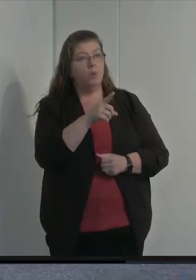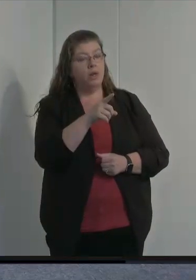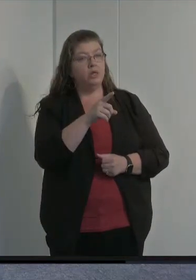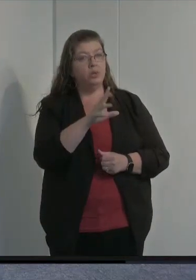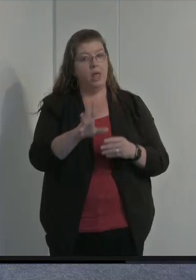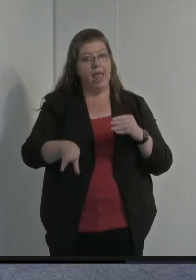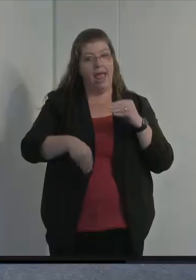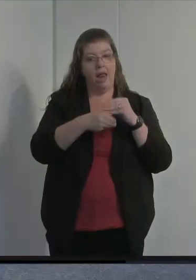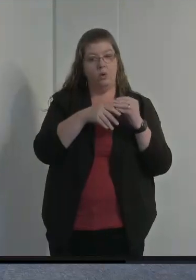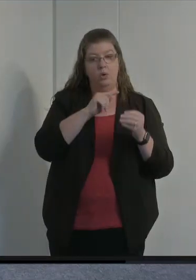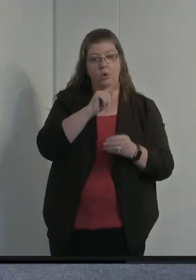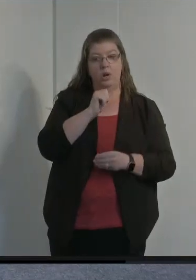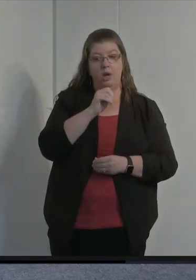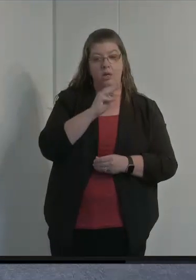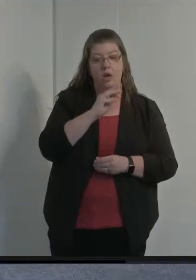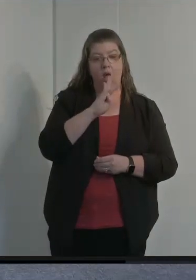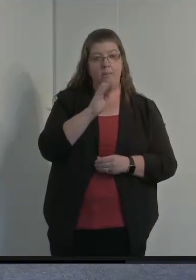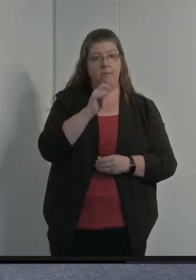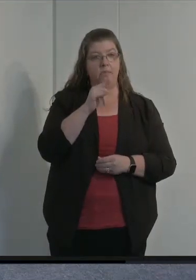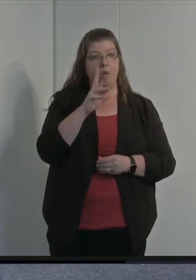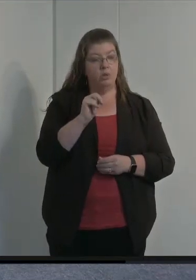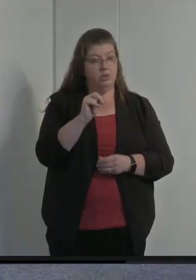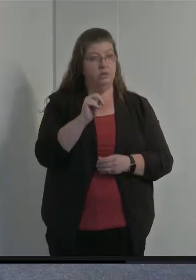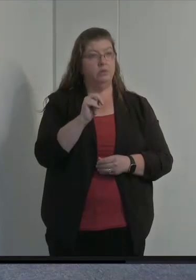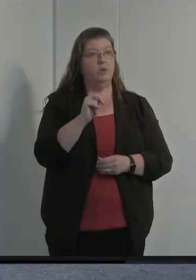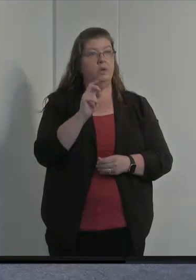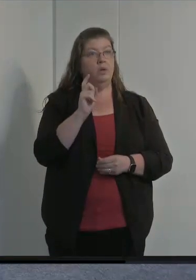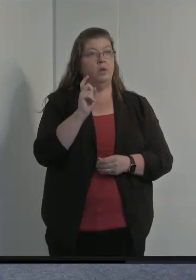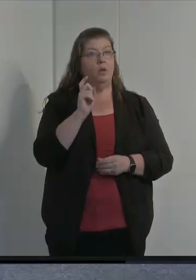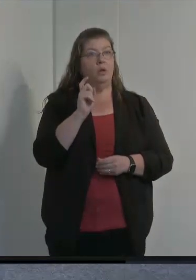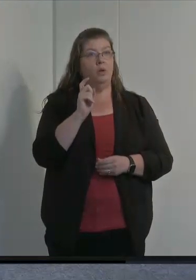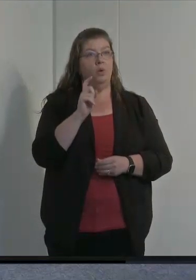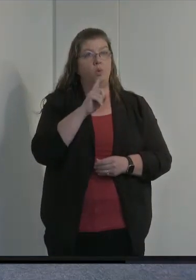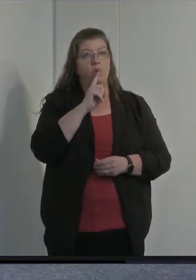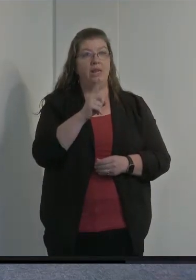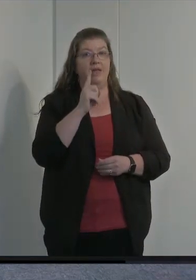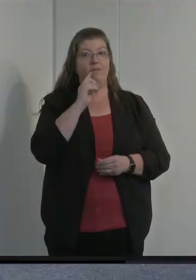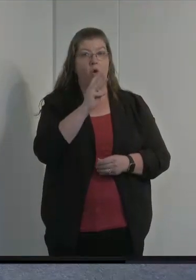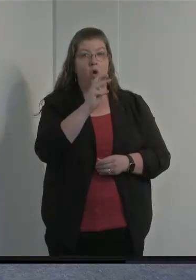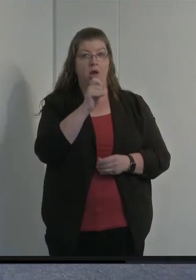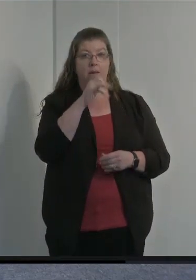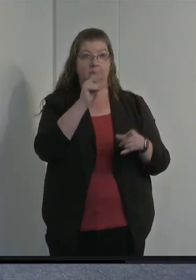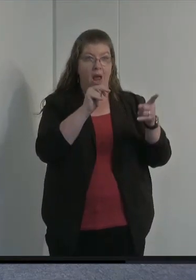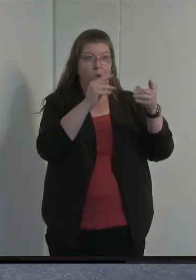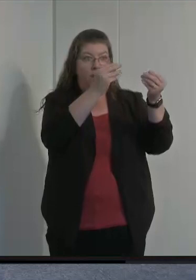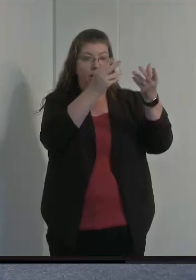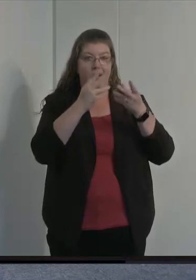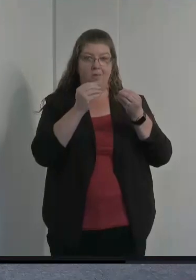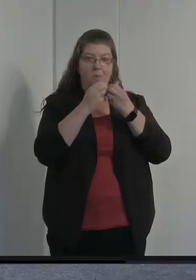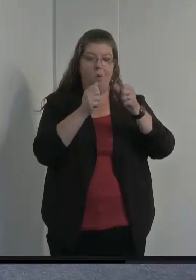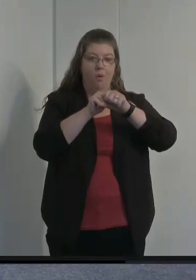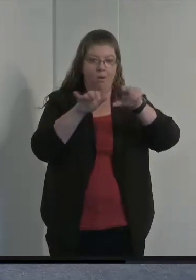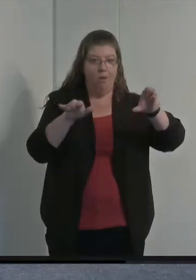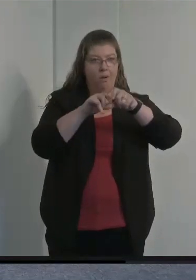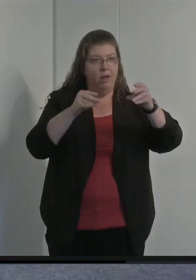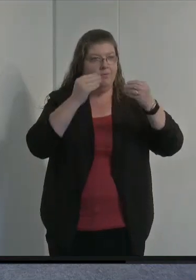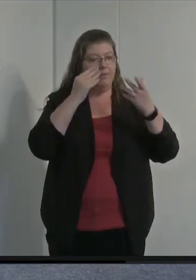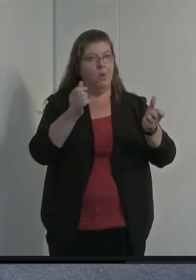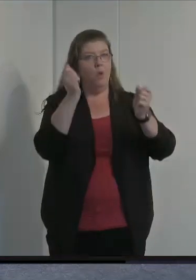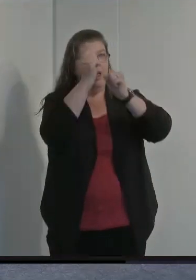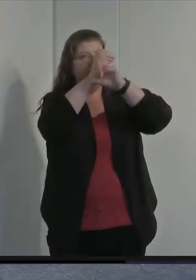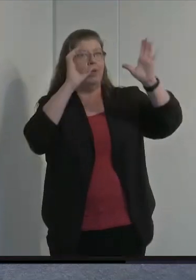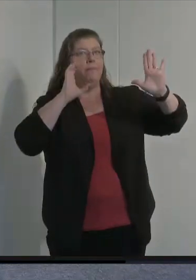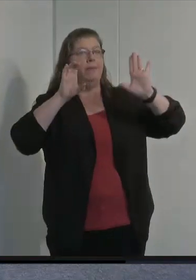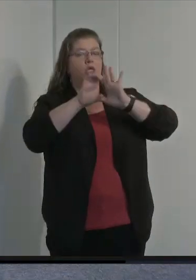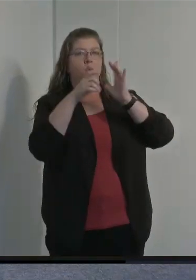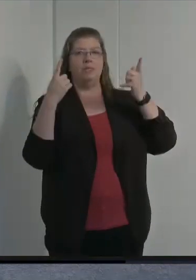said, that if there's going to be more regular brain dumps from Marion, it would really help us paint the picture of what's going on in the